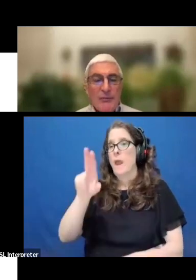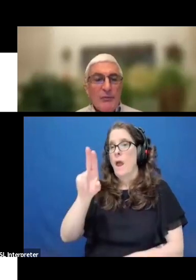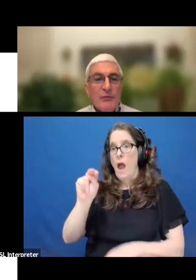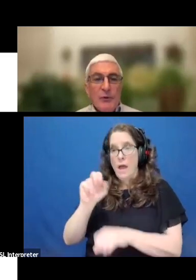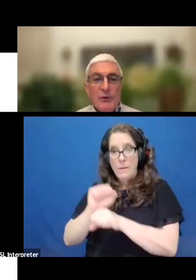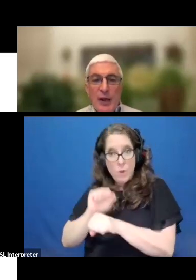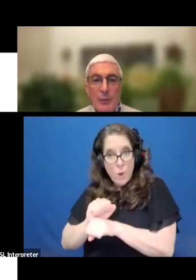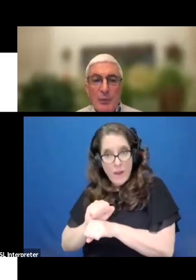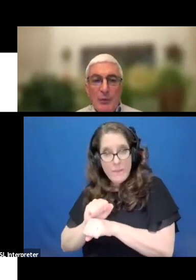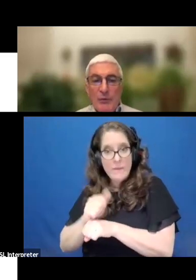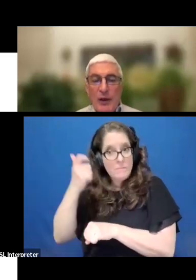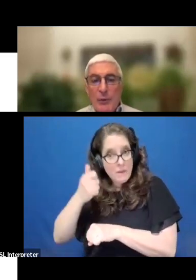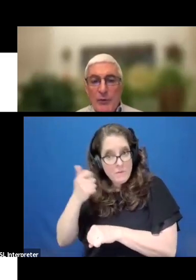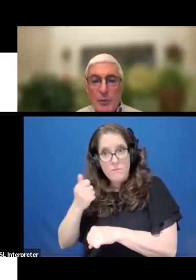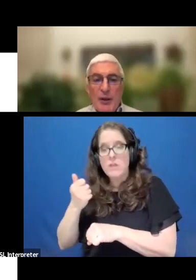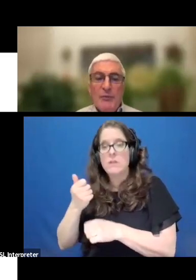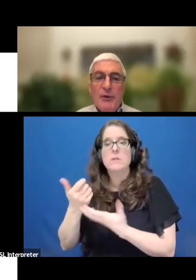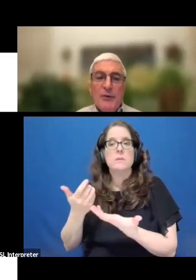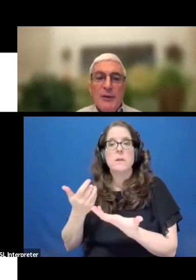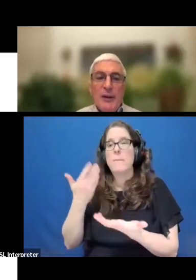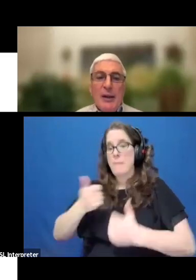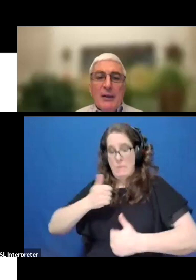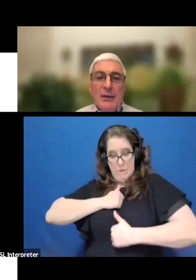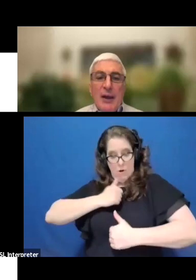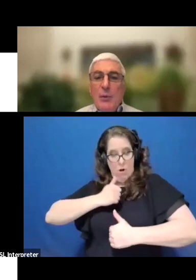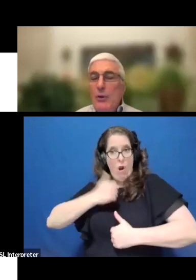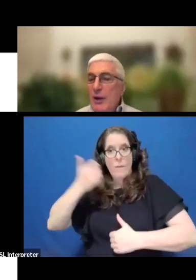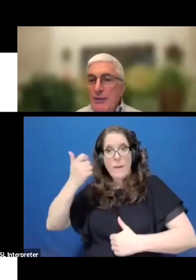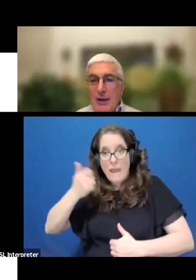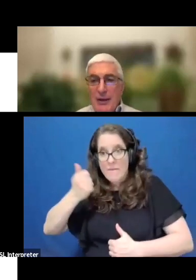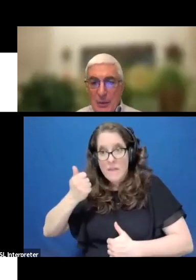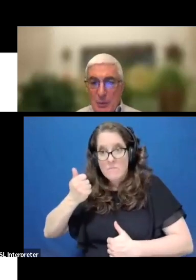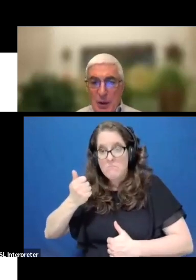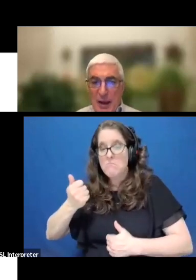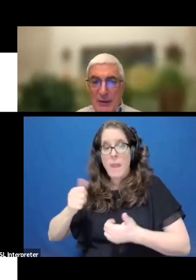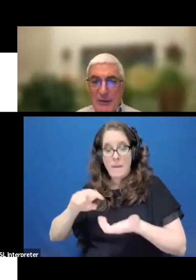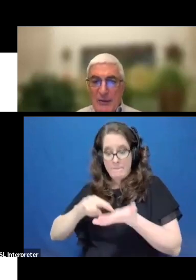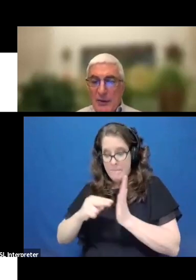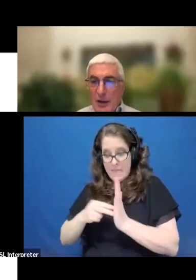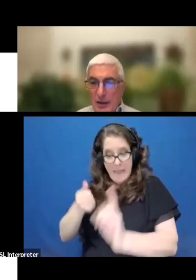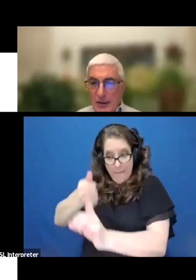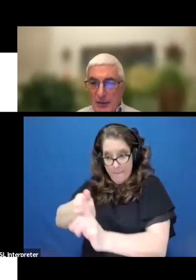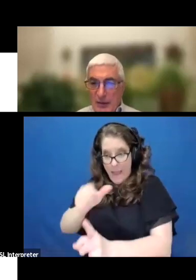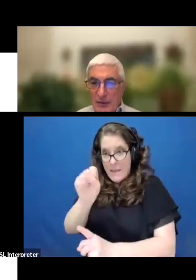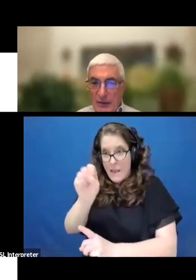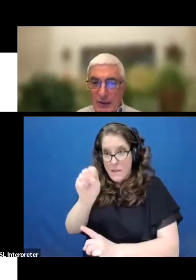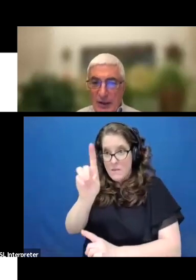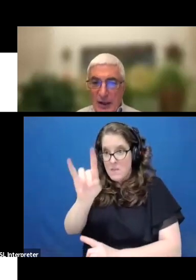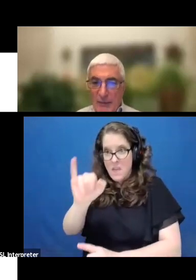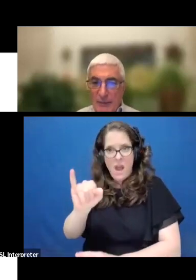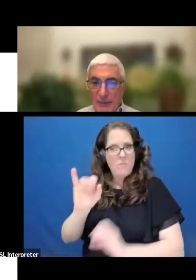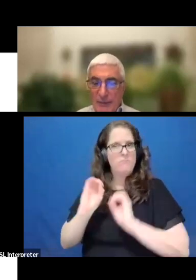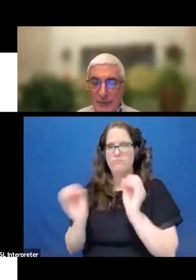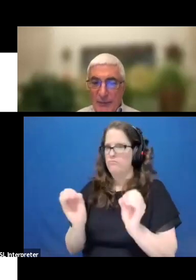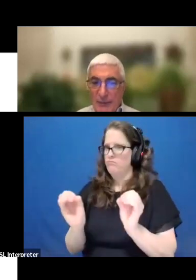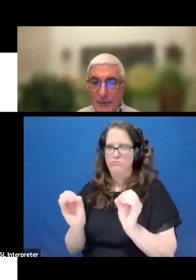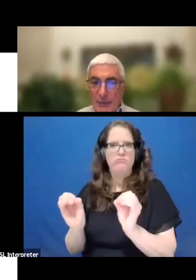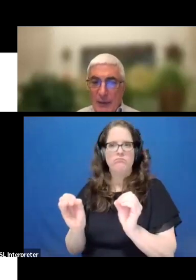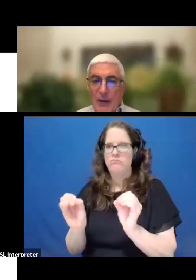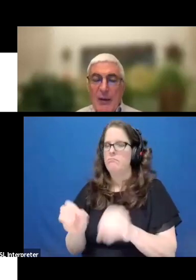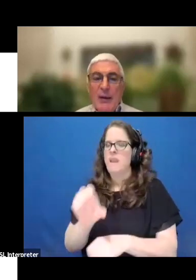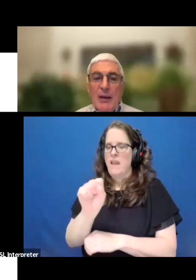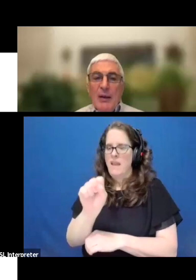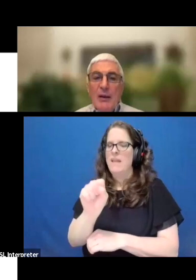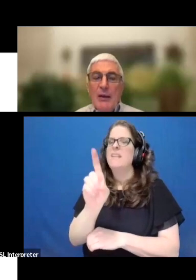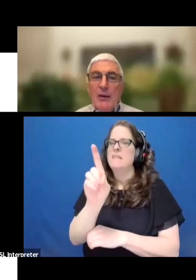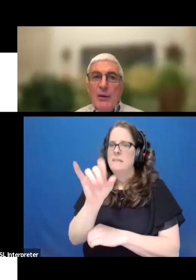unemployment, for example, veterans benefits, they won't have any impact on SSDI.